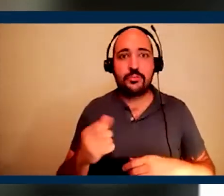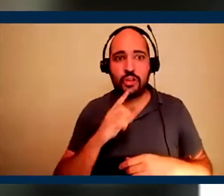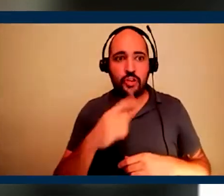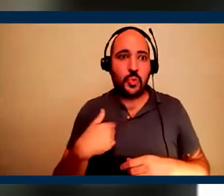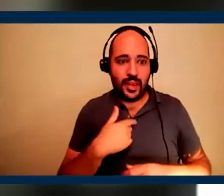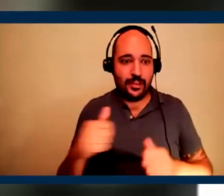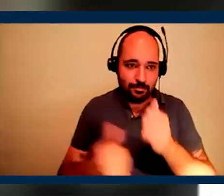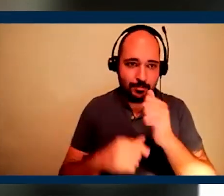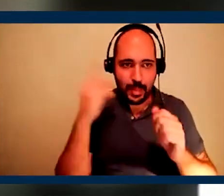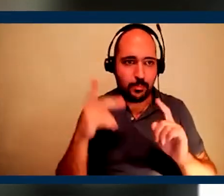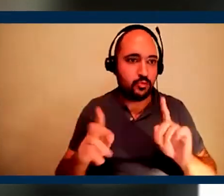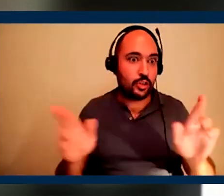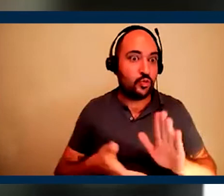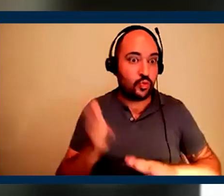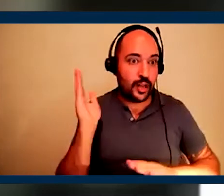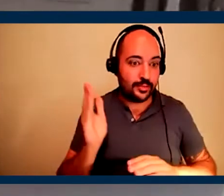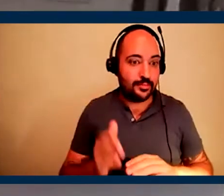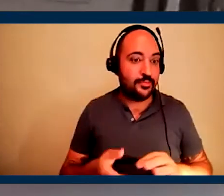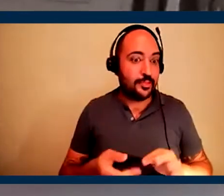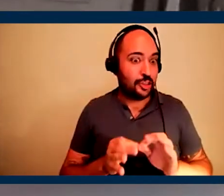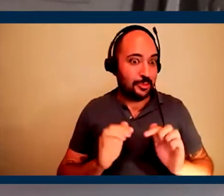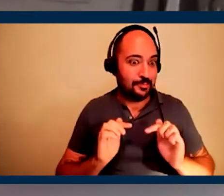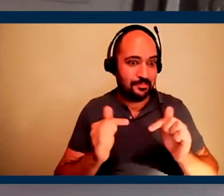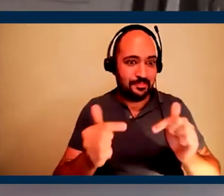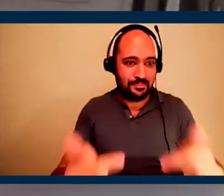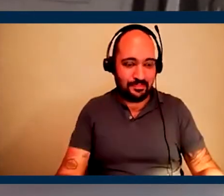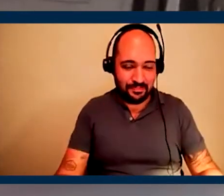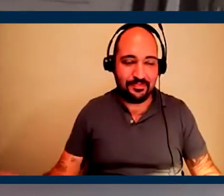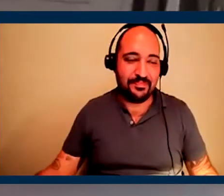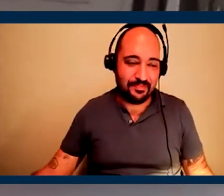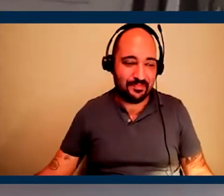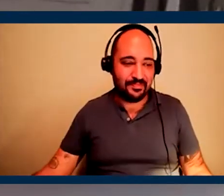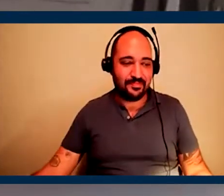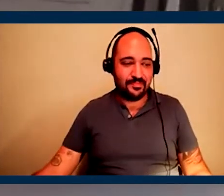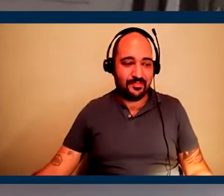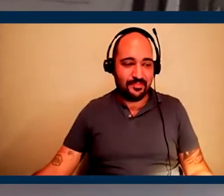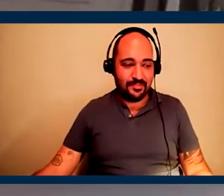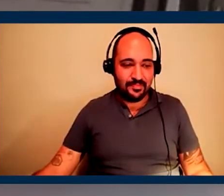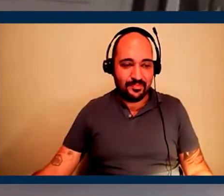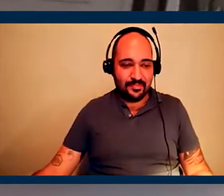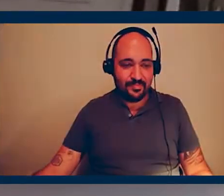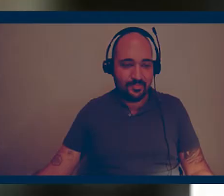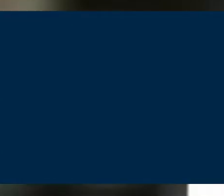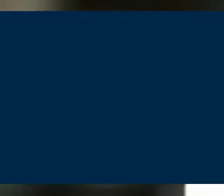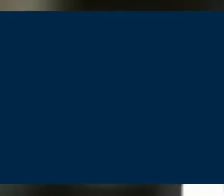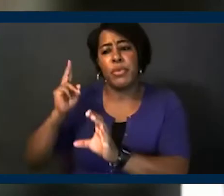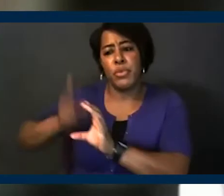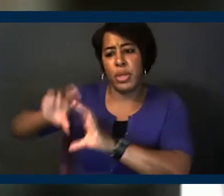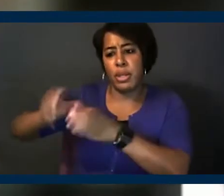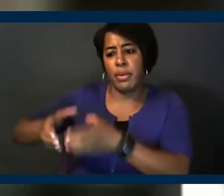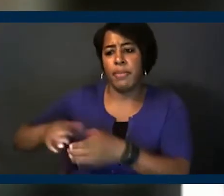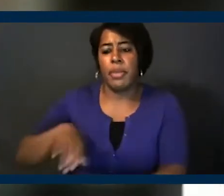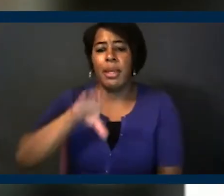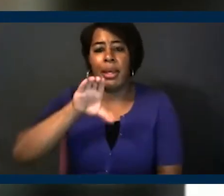Black people ready to run. And can you say quickly, Taisha, how people can join the caucus? If they go to CADEM,